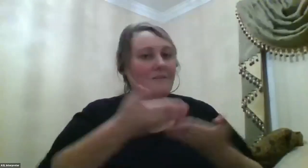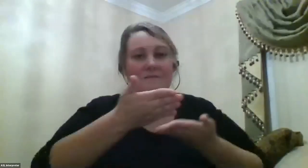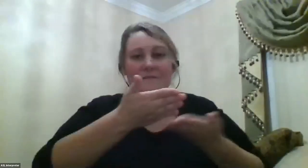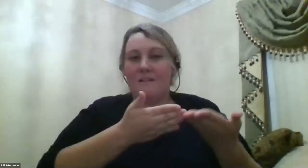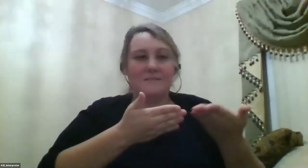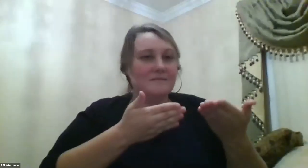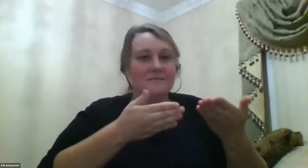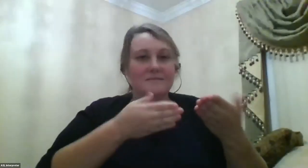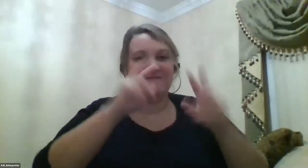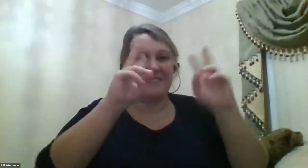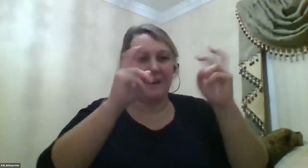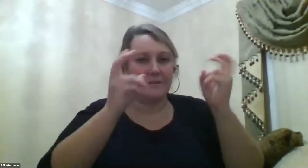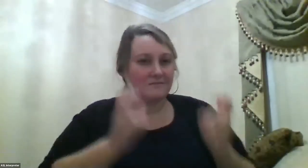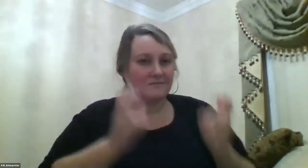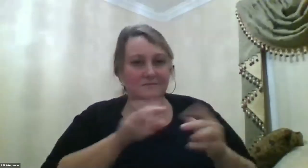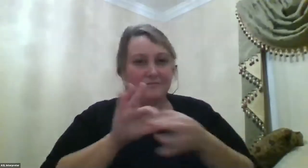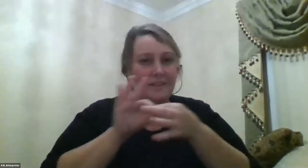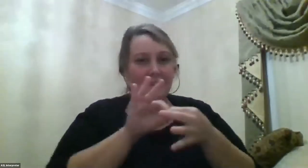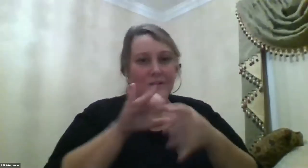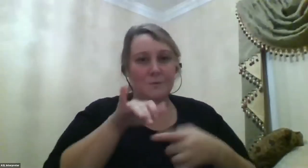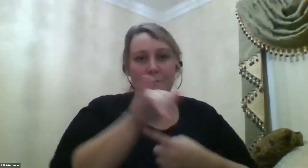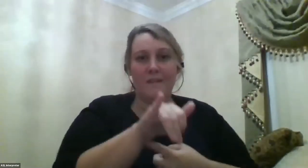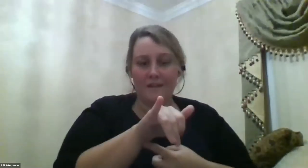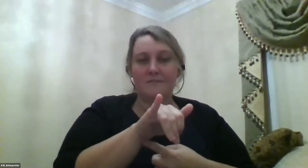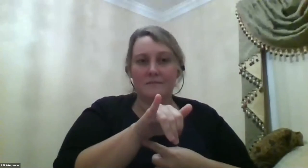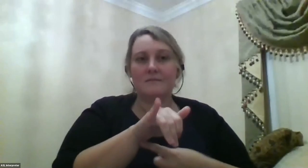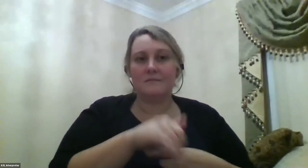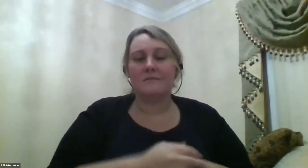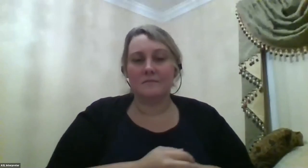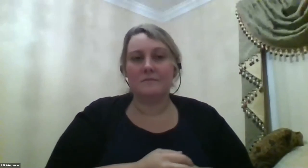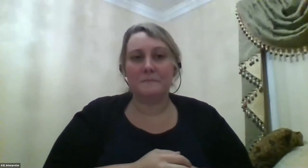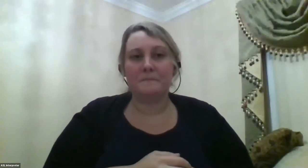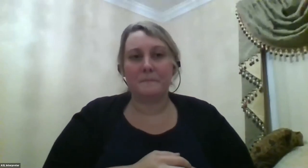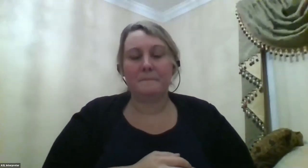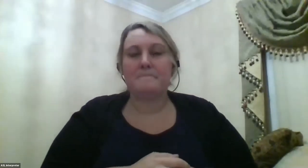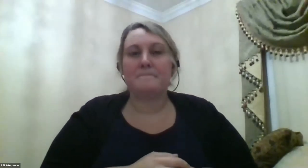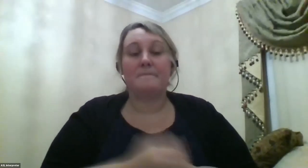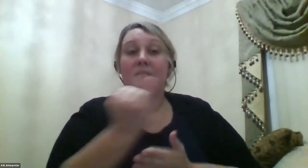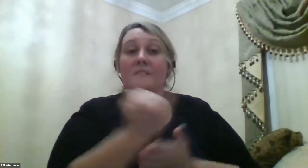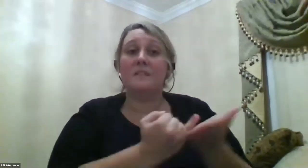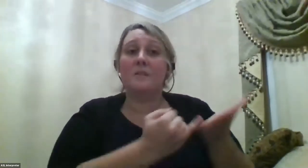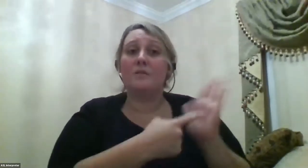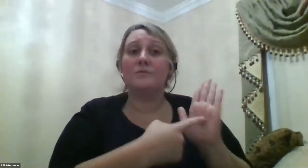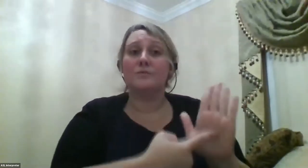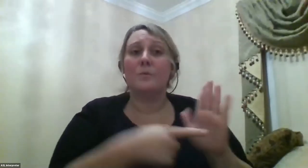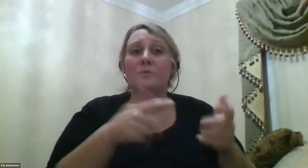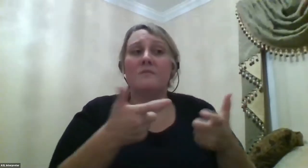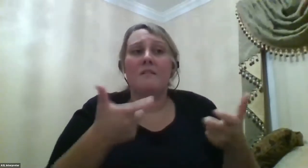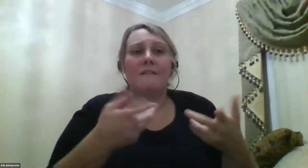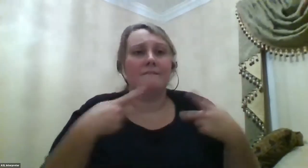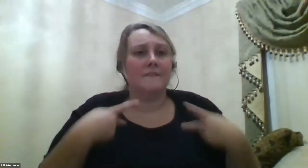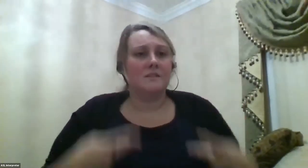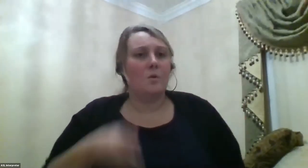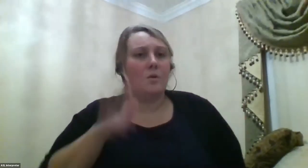contact of, um, how, how queerness gets embodied or pushed out